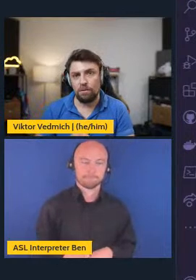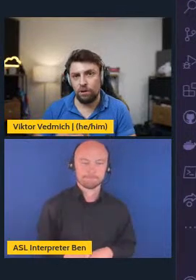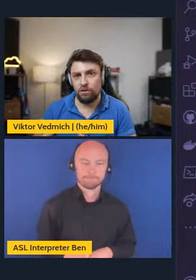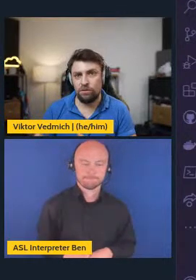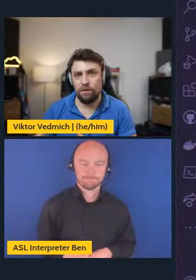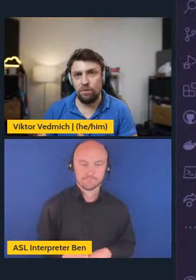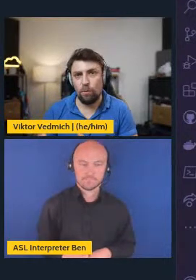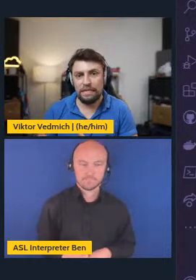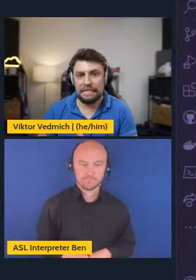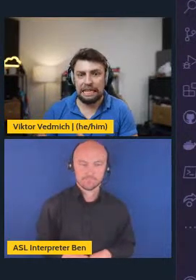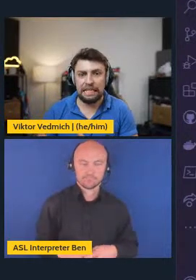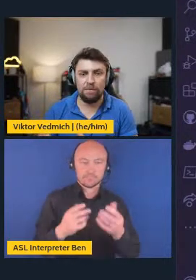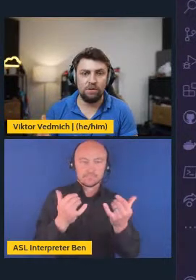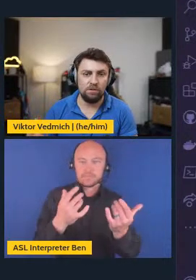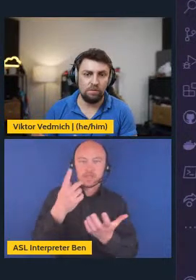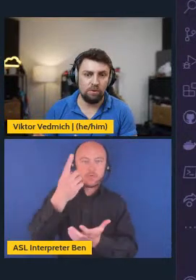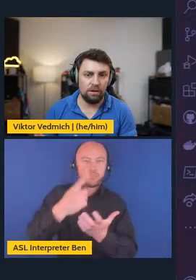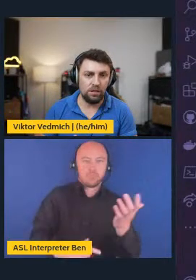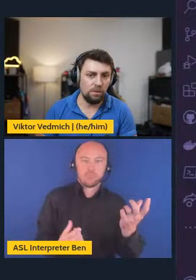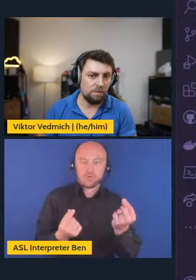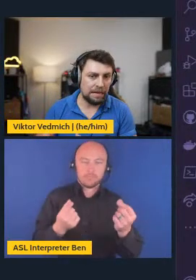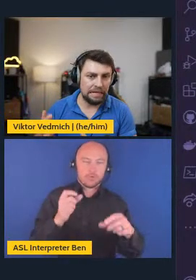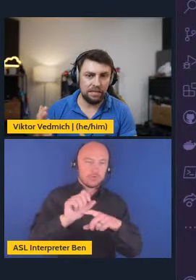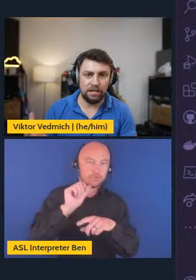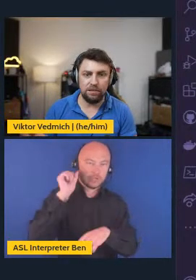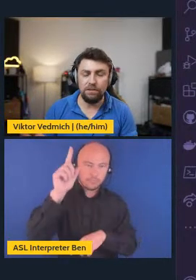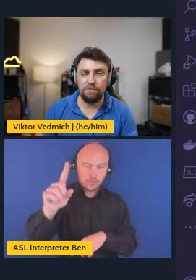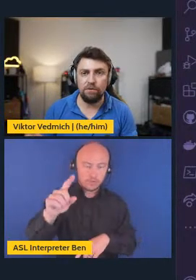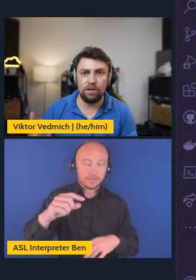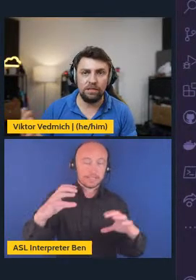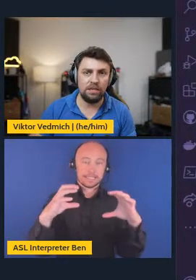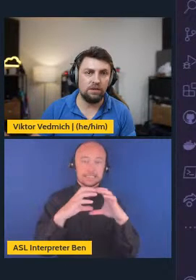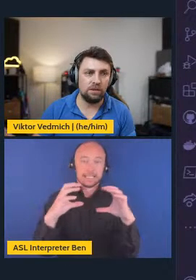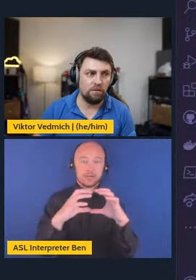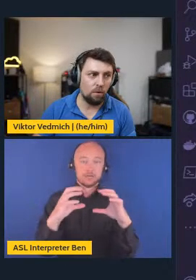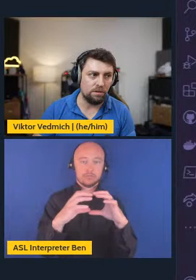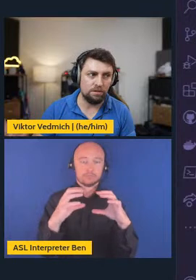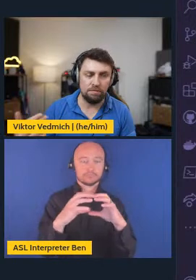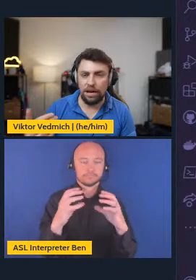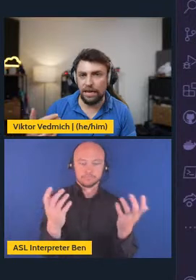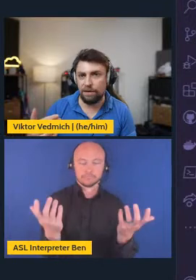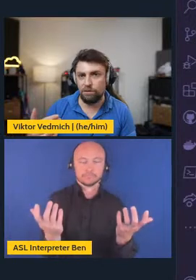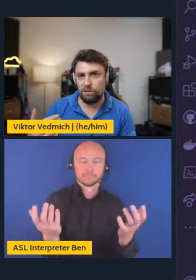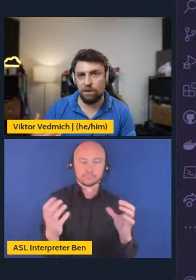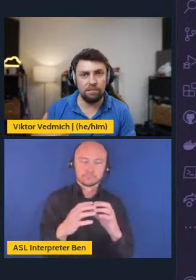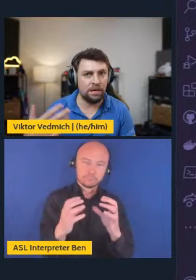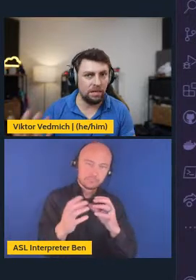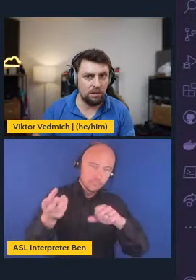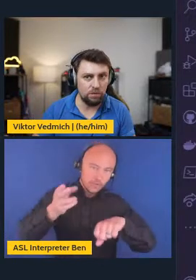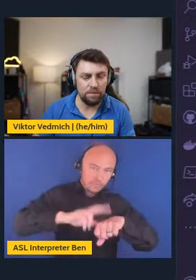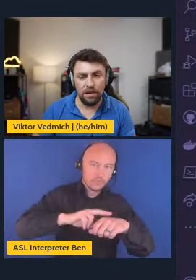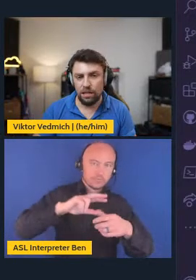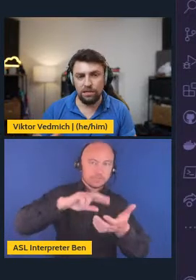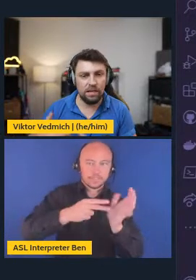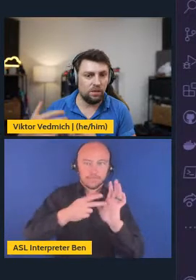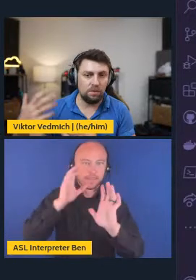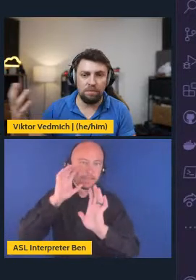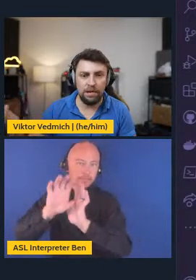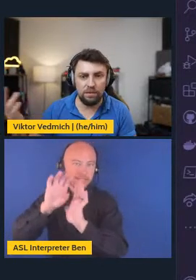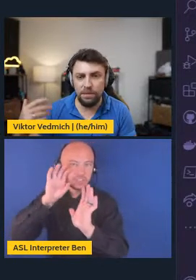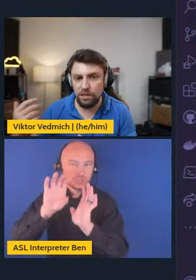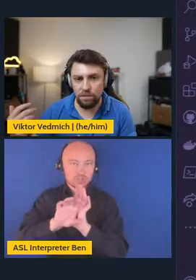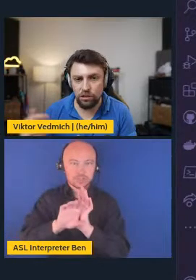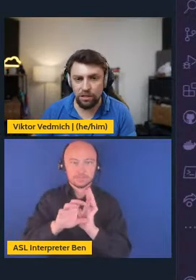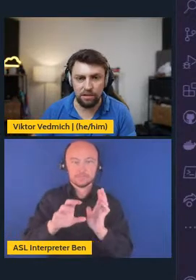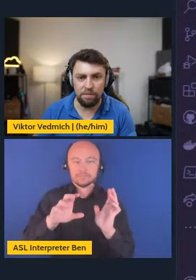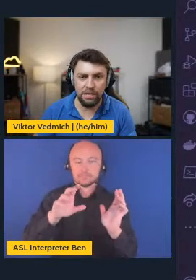am going to define what exactly I'm going to deploy. It will be my containers. For containers, of course, I have to define my image. Let's say it will be my